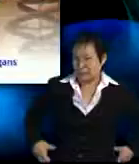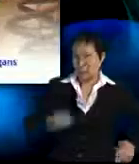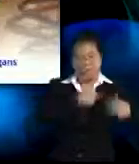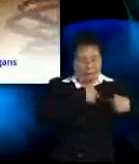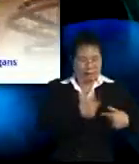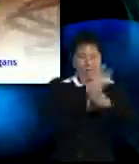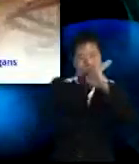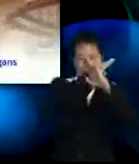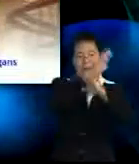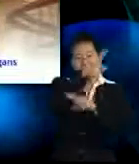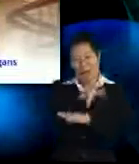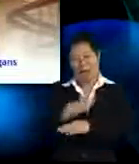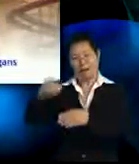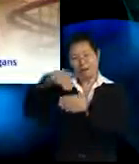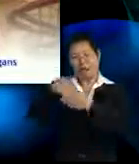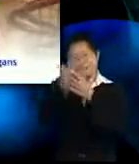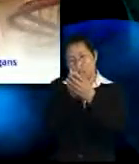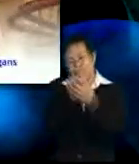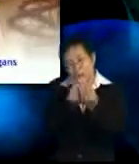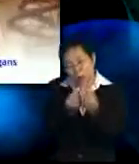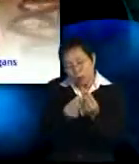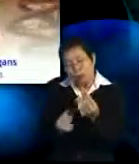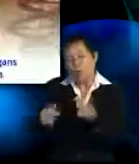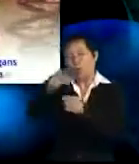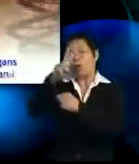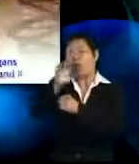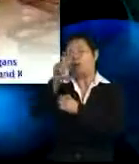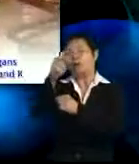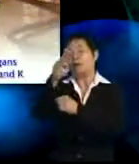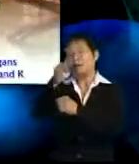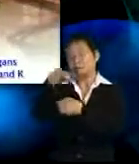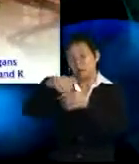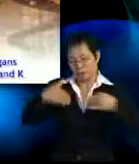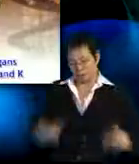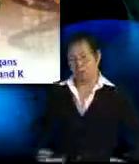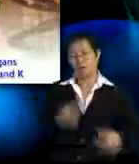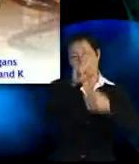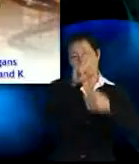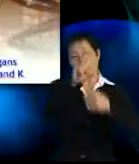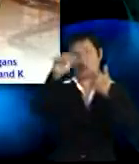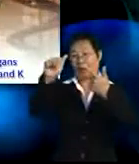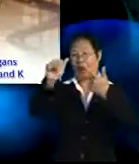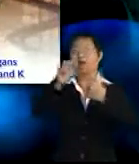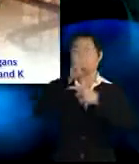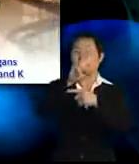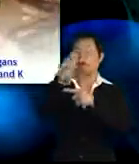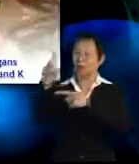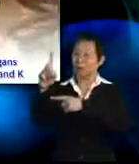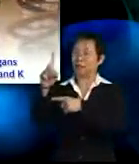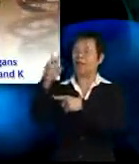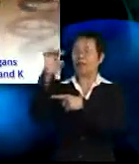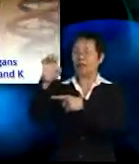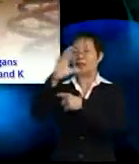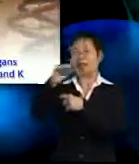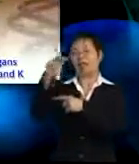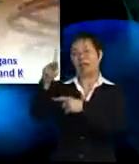heart, and dissolving some vitamins in the body like vitamin A, D, E, and